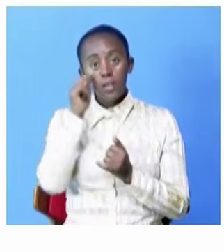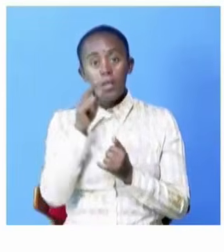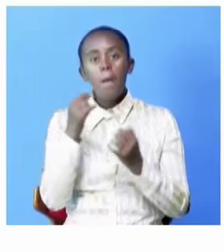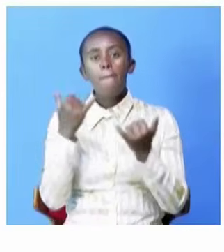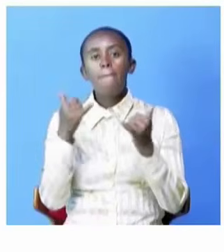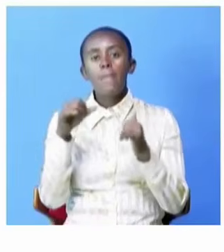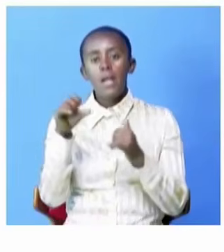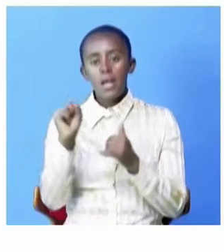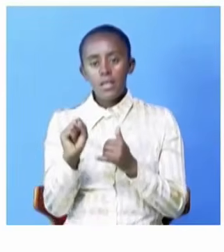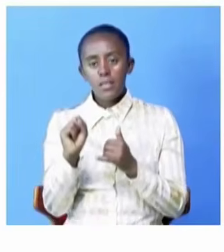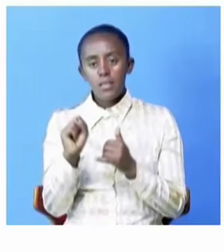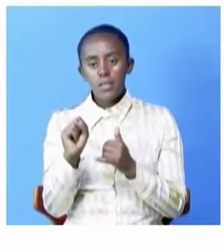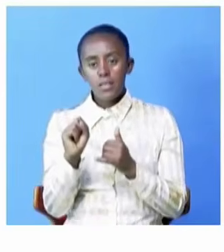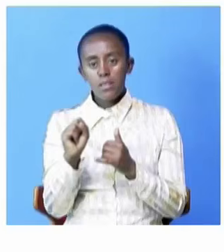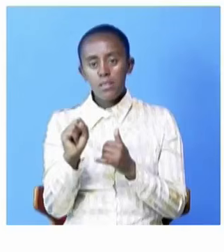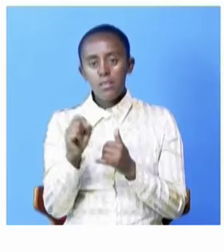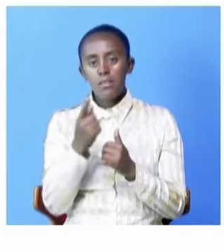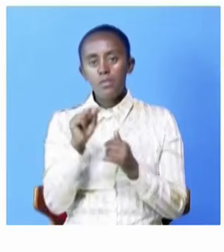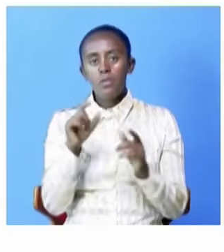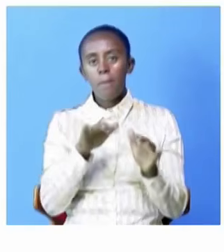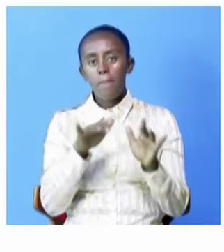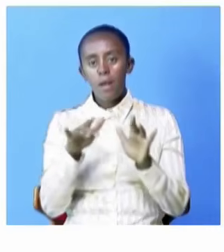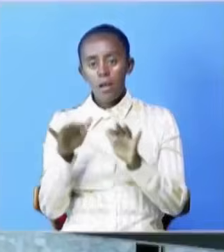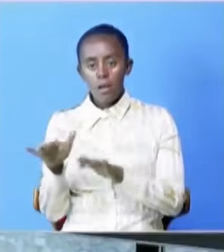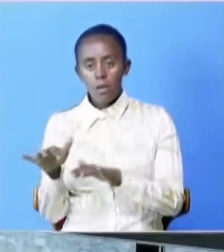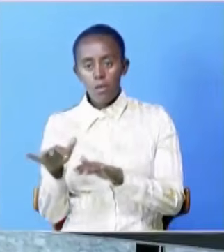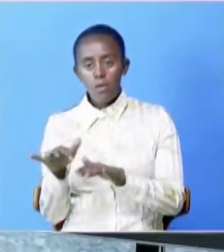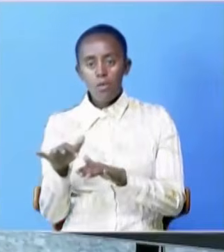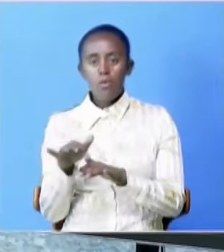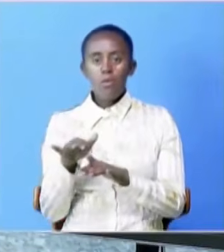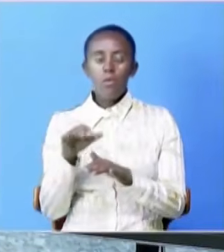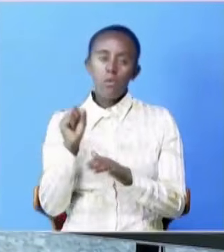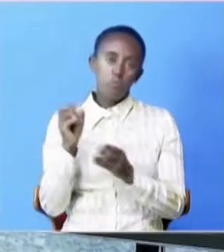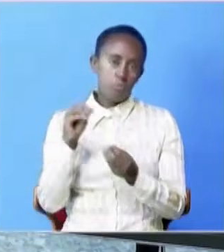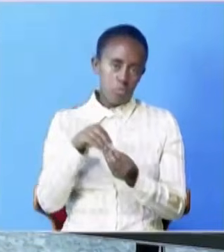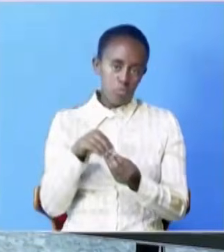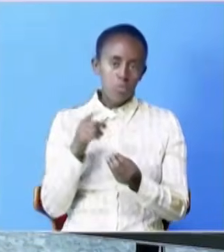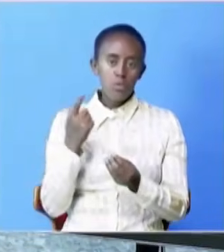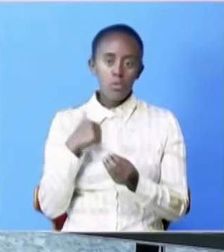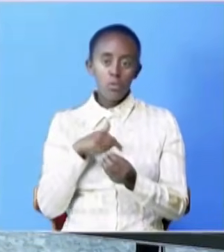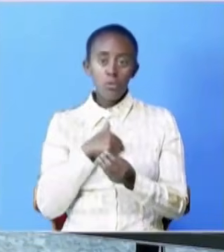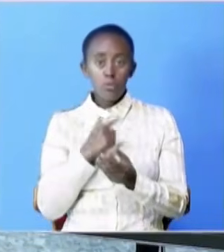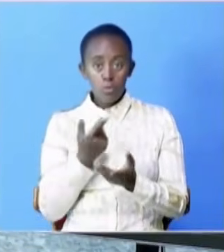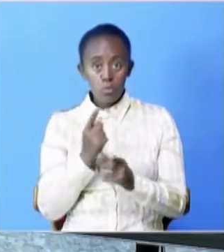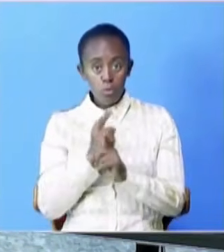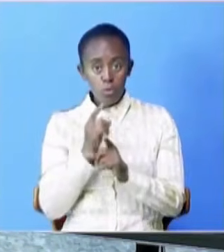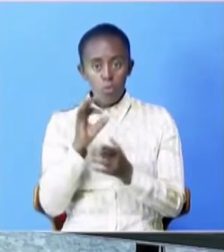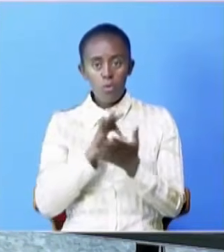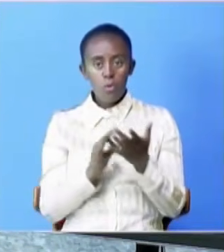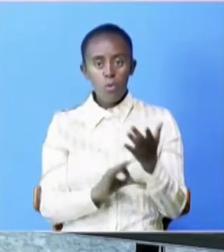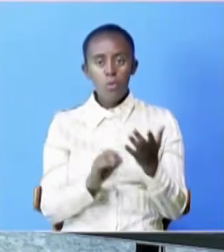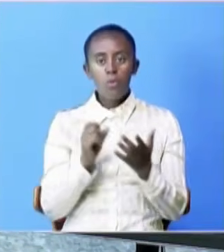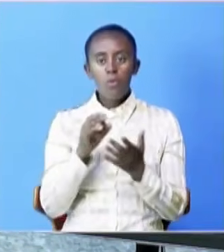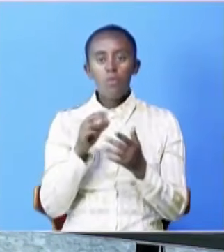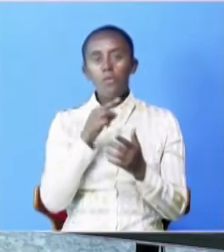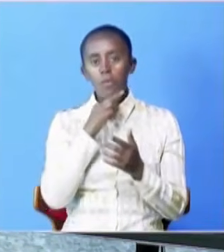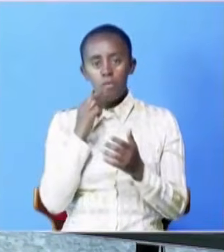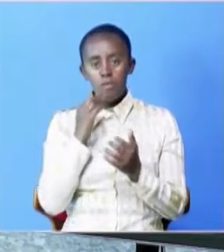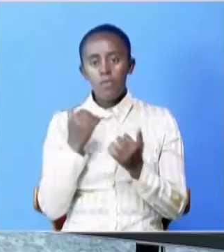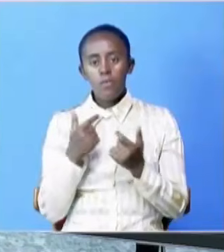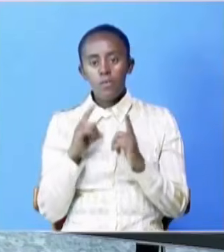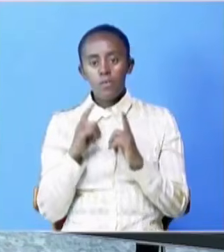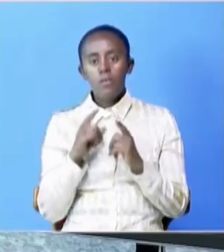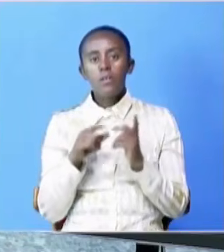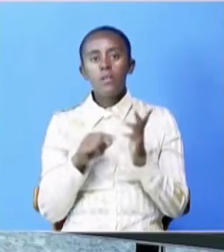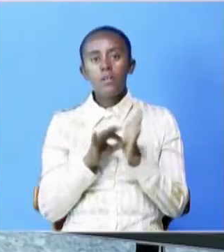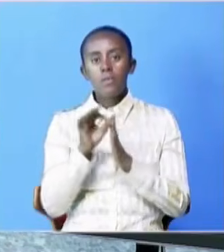plays the piano. So we have added s, so we have used the correct form of the verb here.